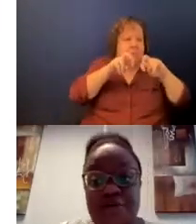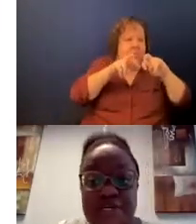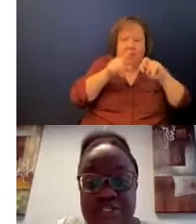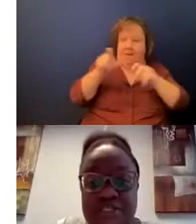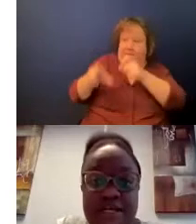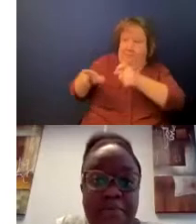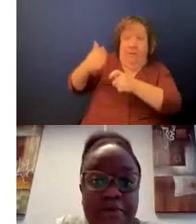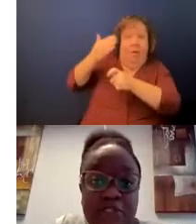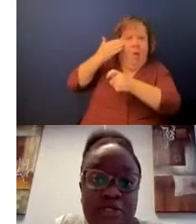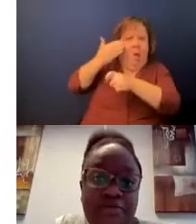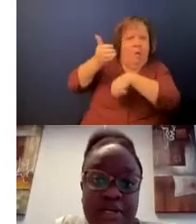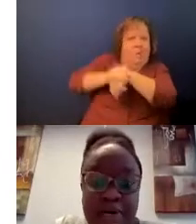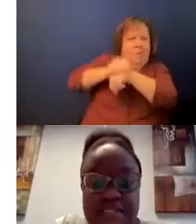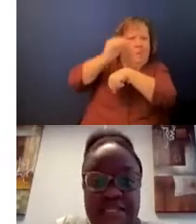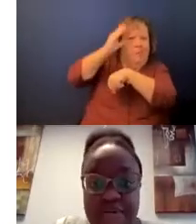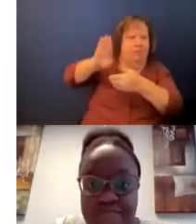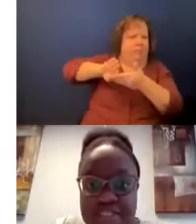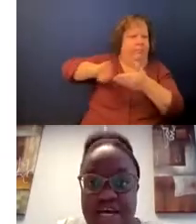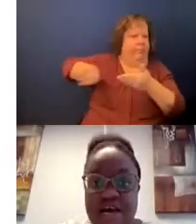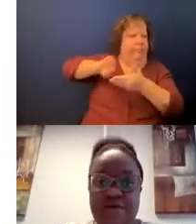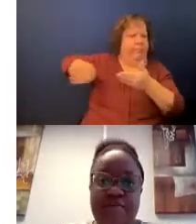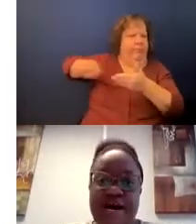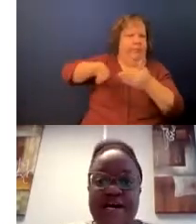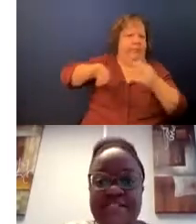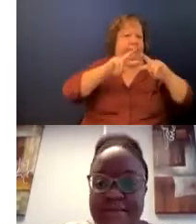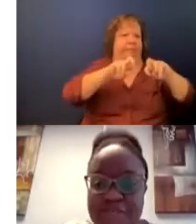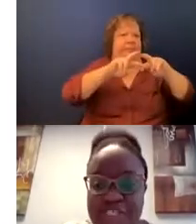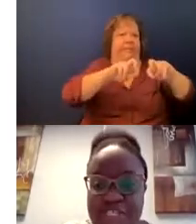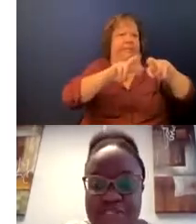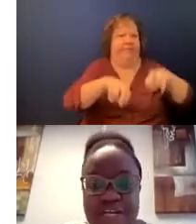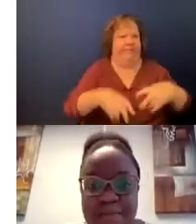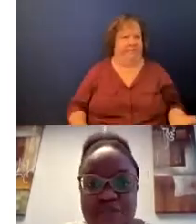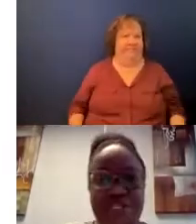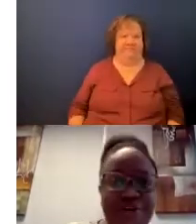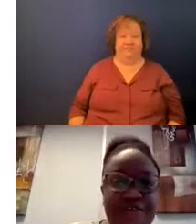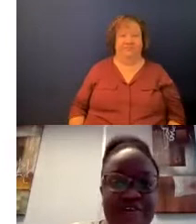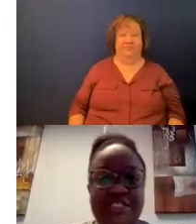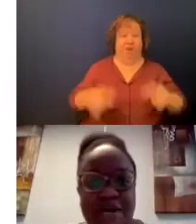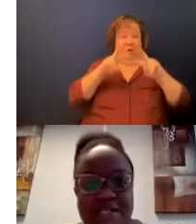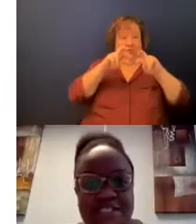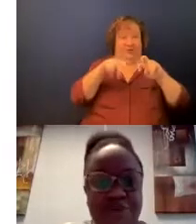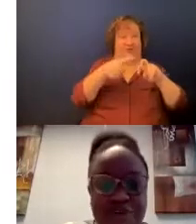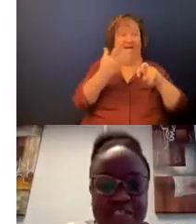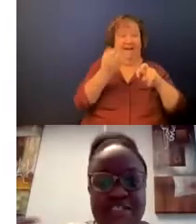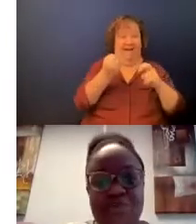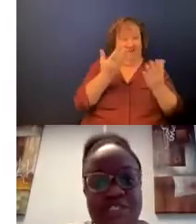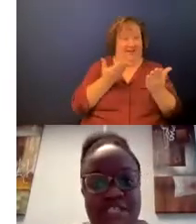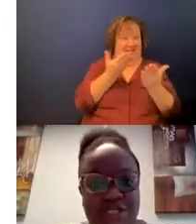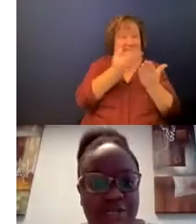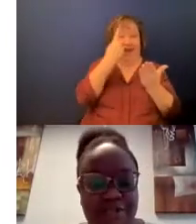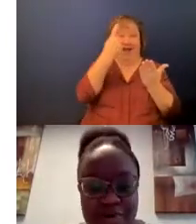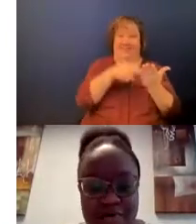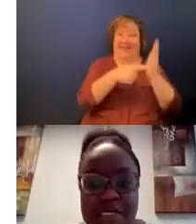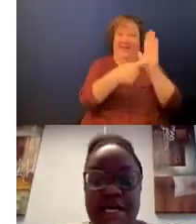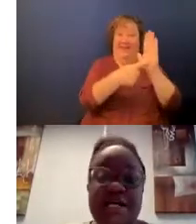and recommendations that are not really practically relevant. We've had some of the chat talking about theory versus practice, theory versus what's actually